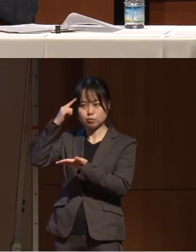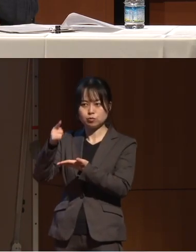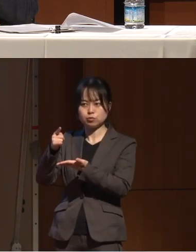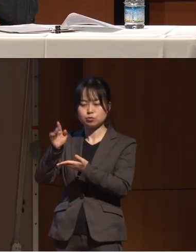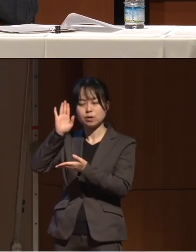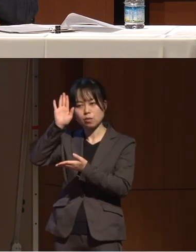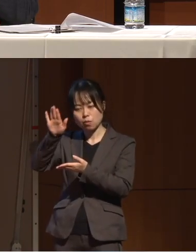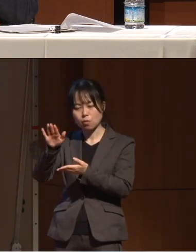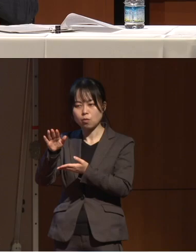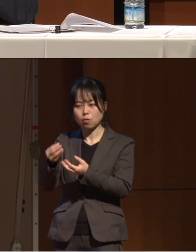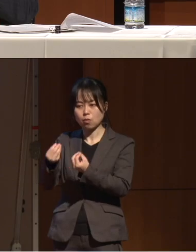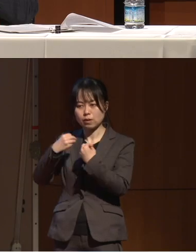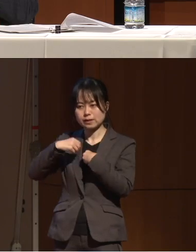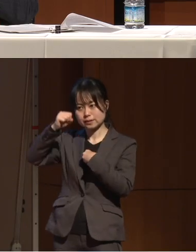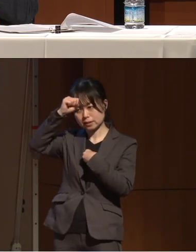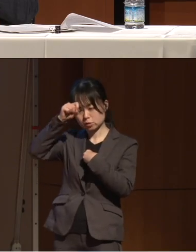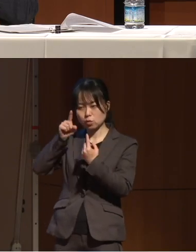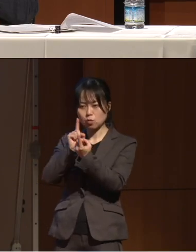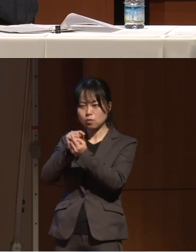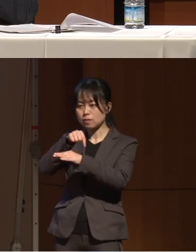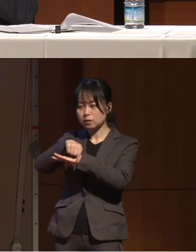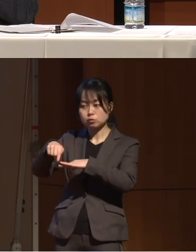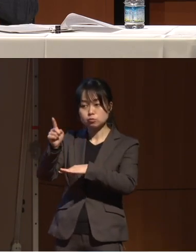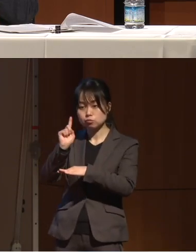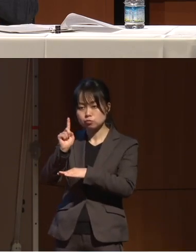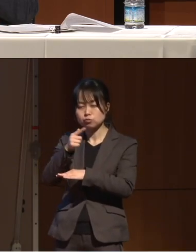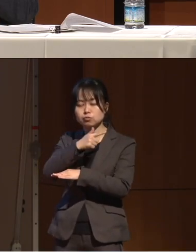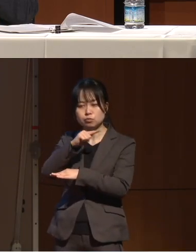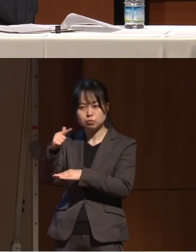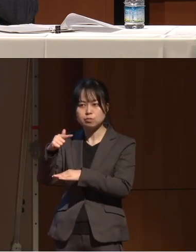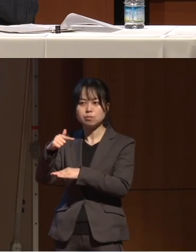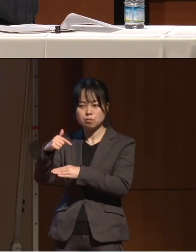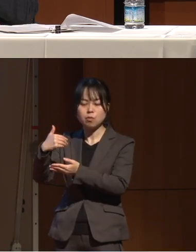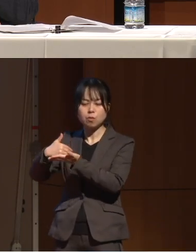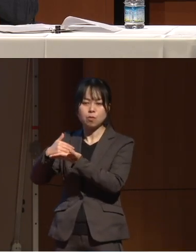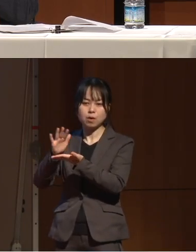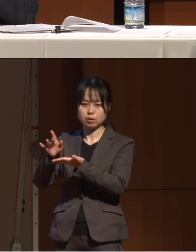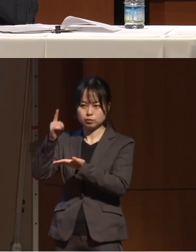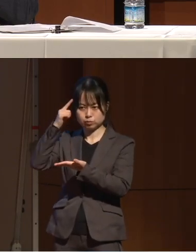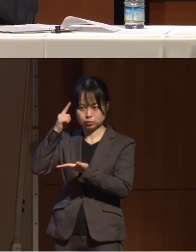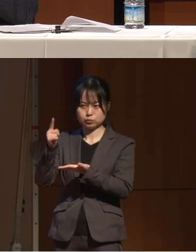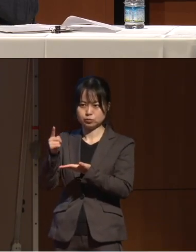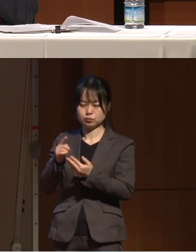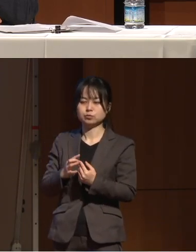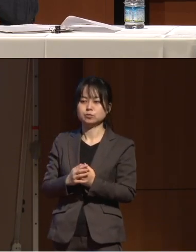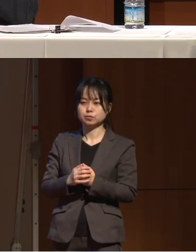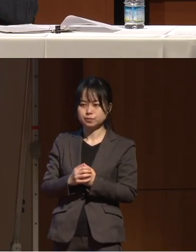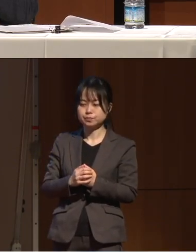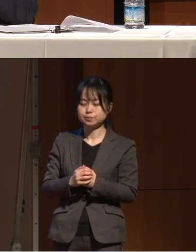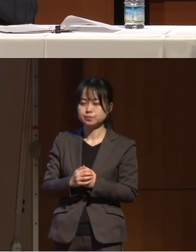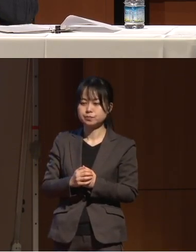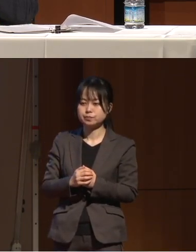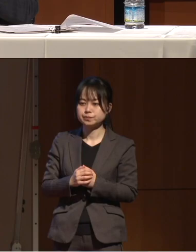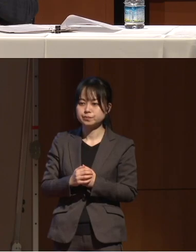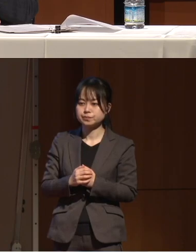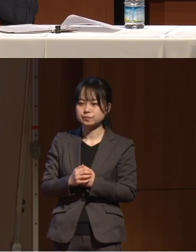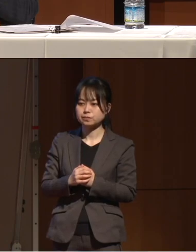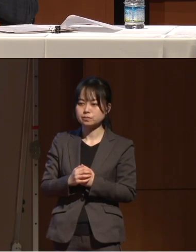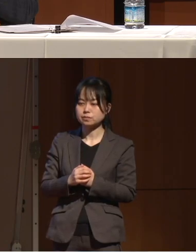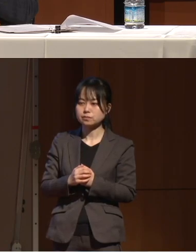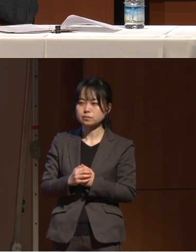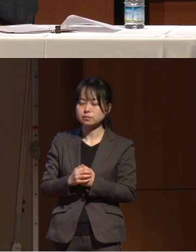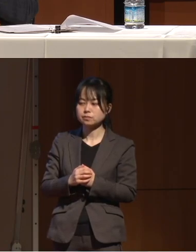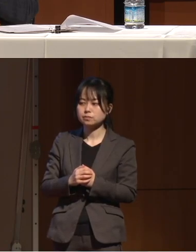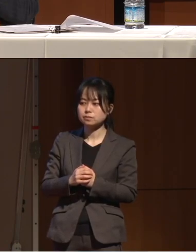based on virus classification, function, and structure.